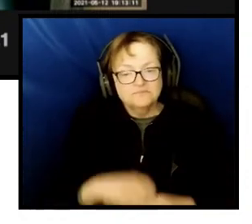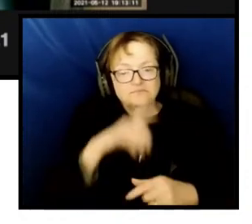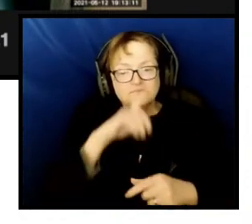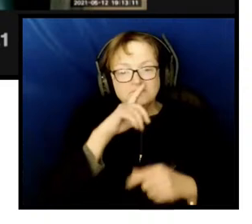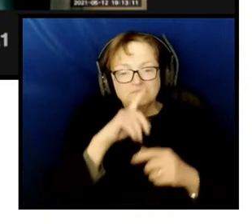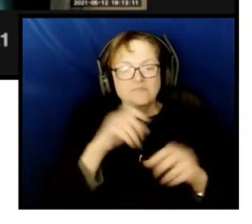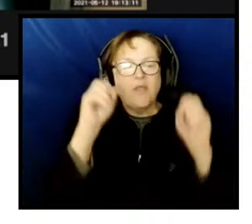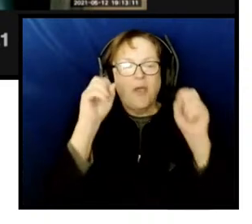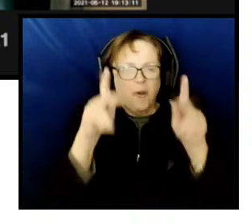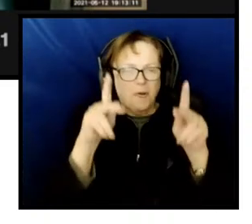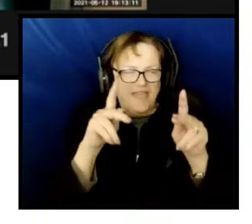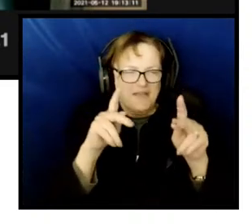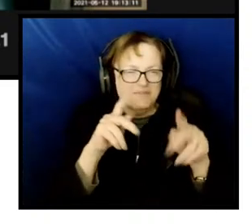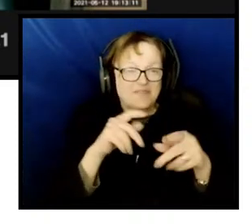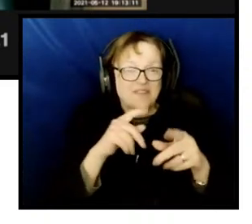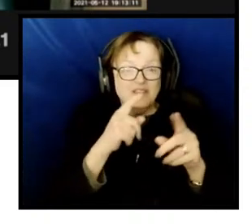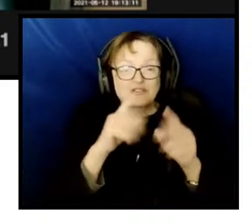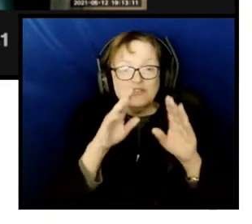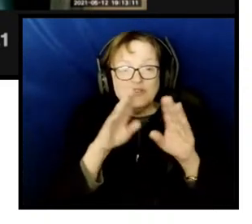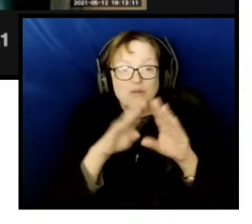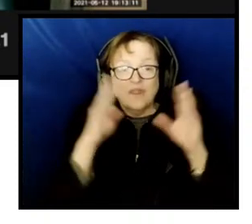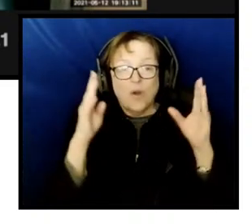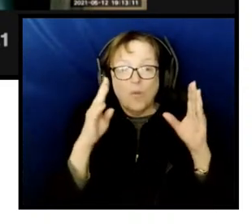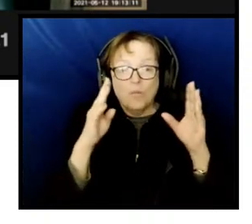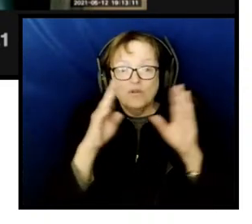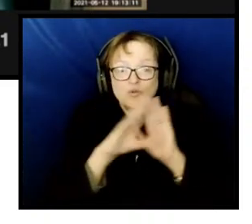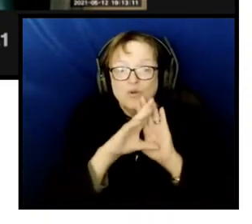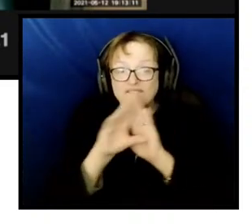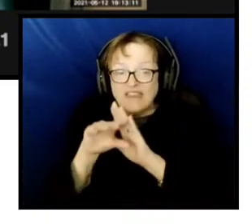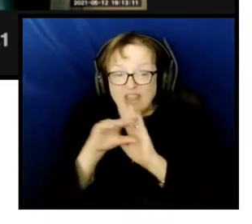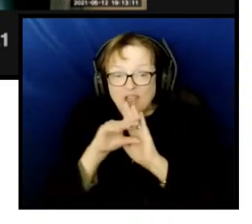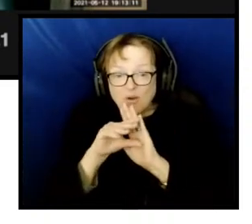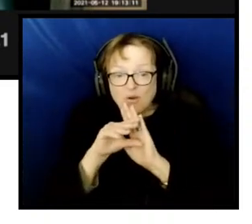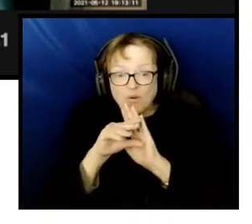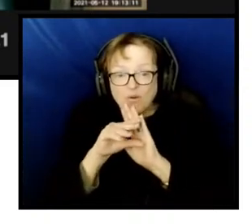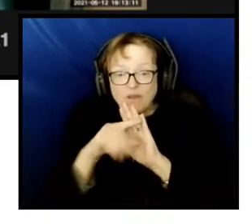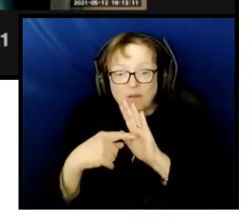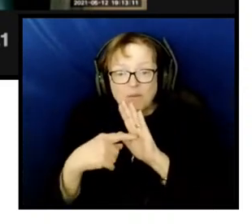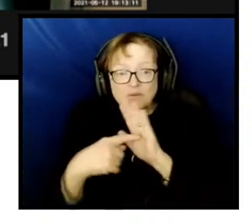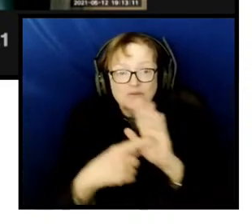All right, so this is an open studio video. Can we play this, please?